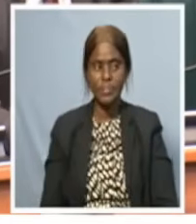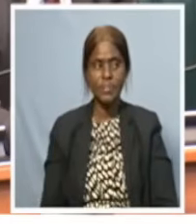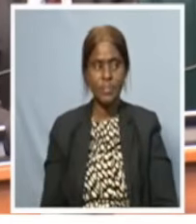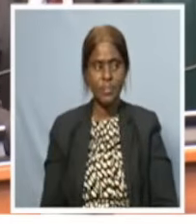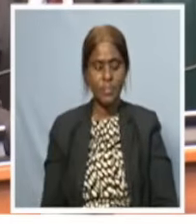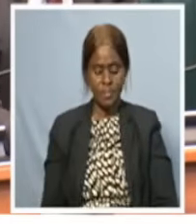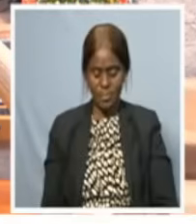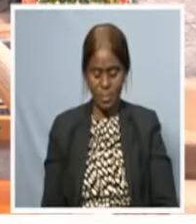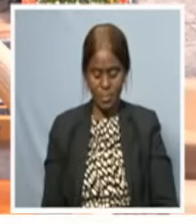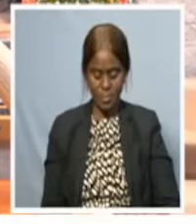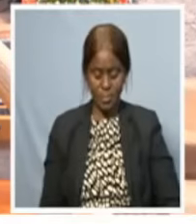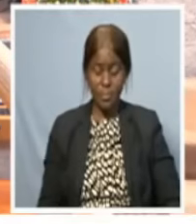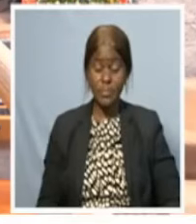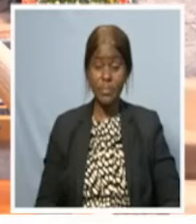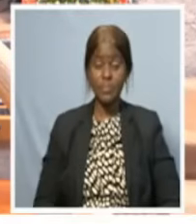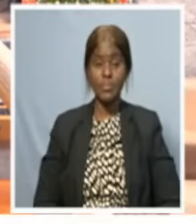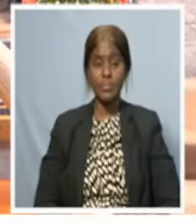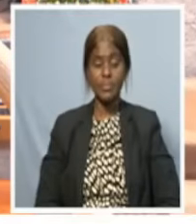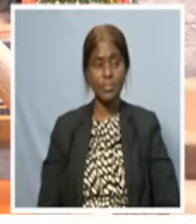Thank you.